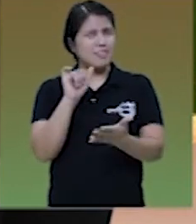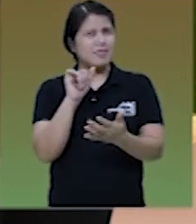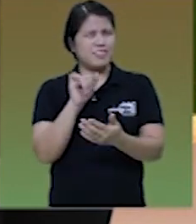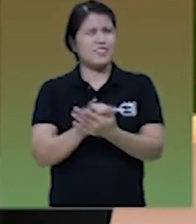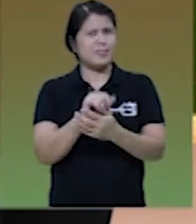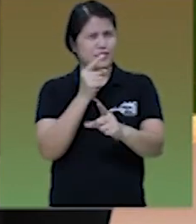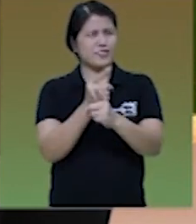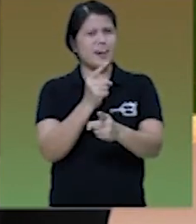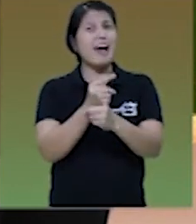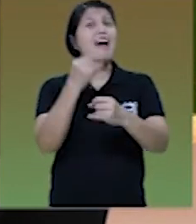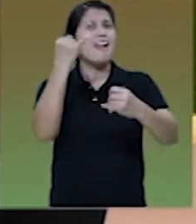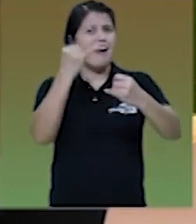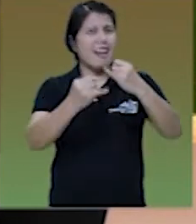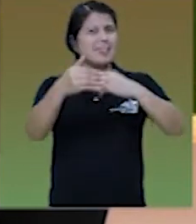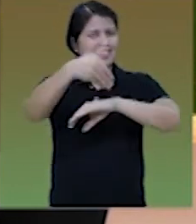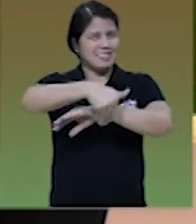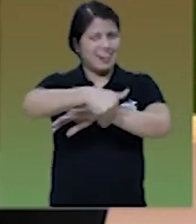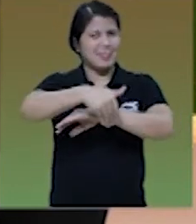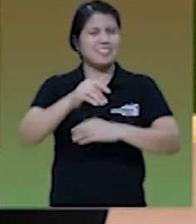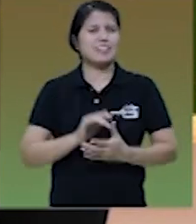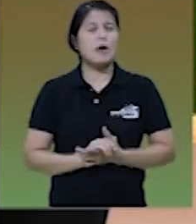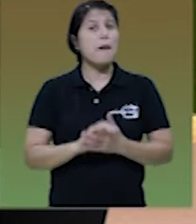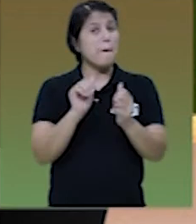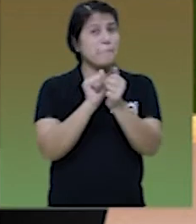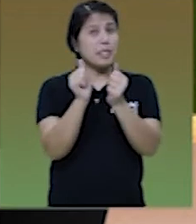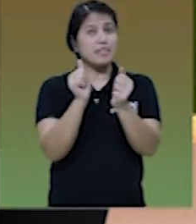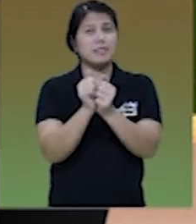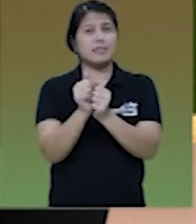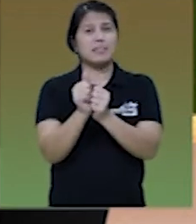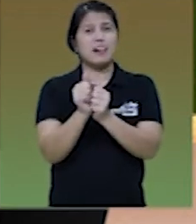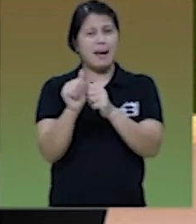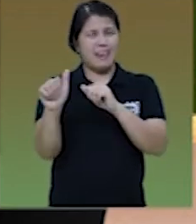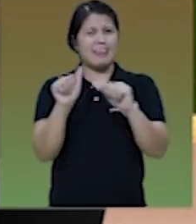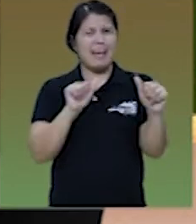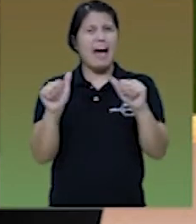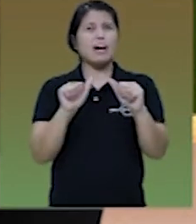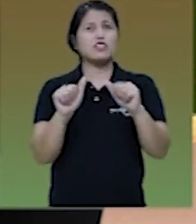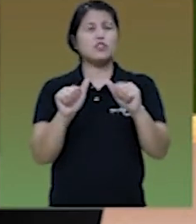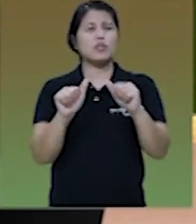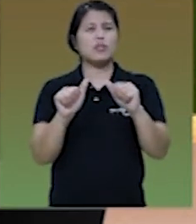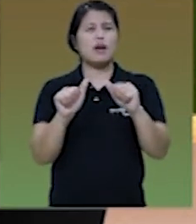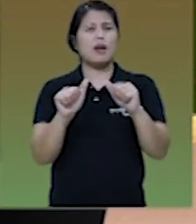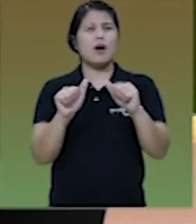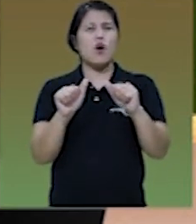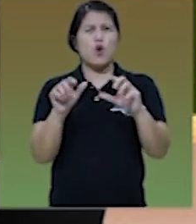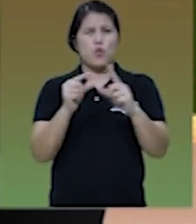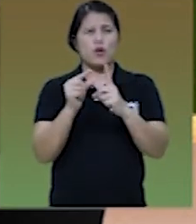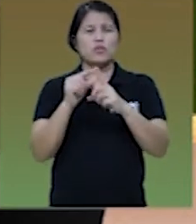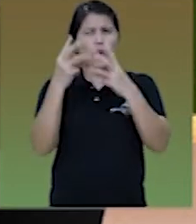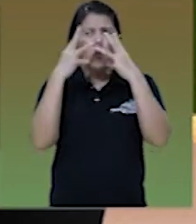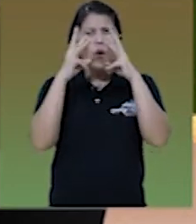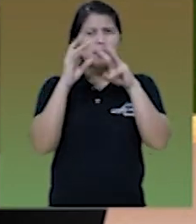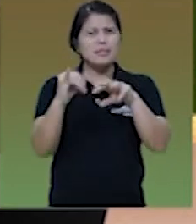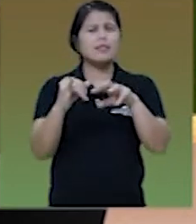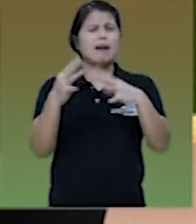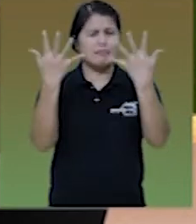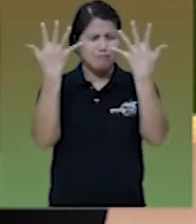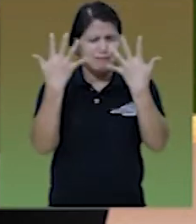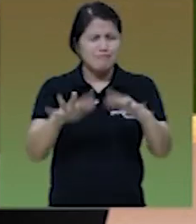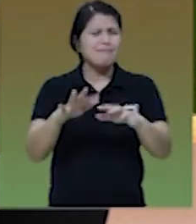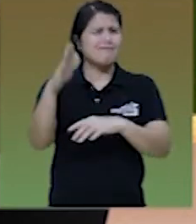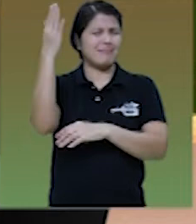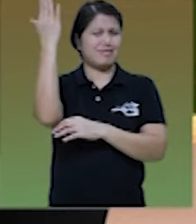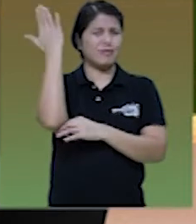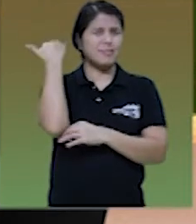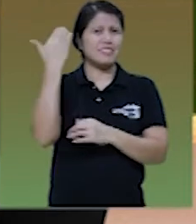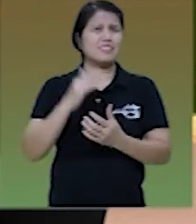That's right, last night. It means the action word watching has been done in